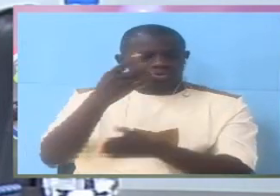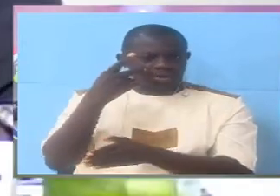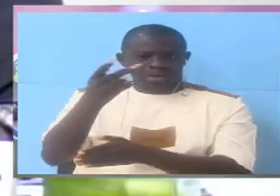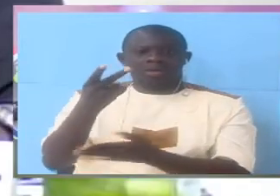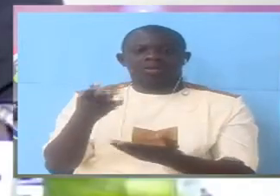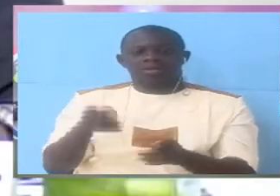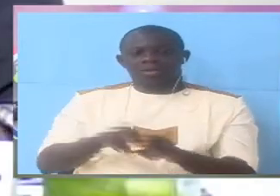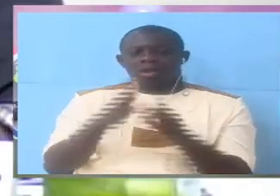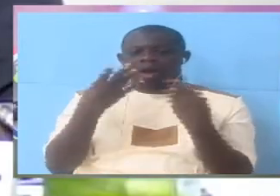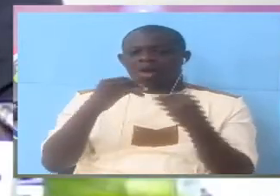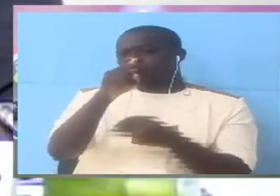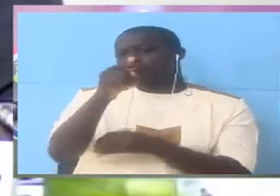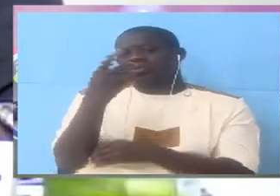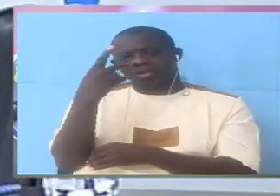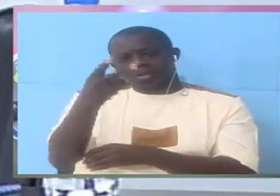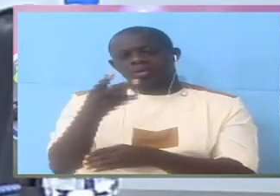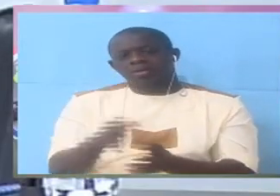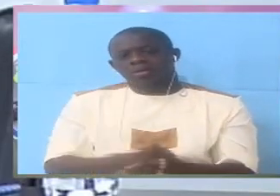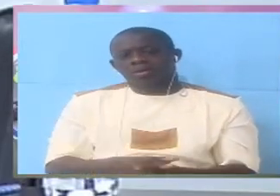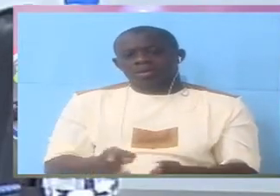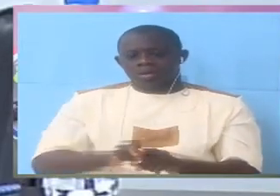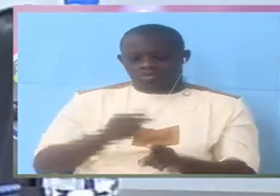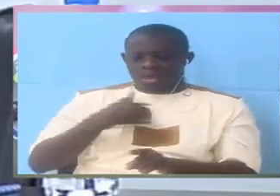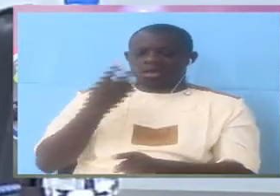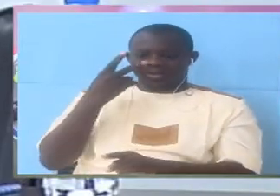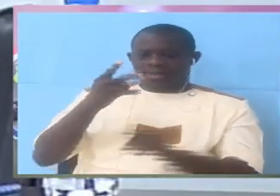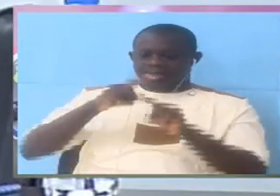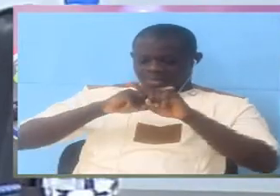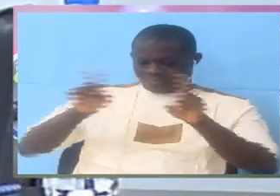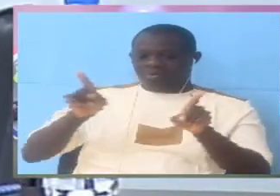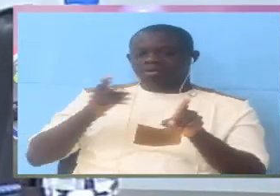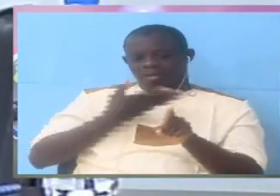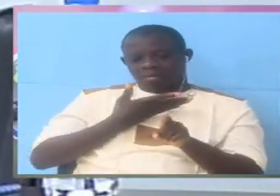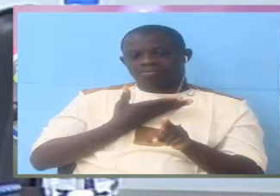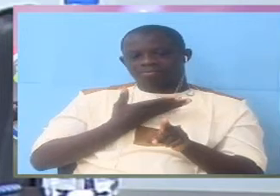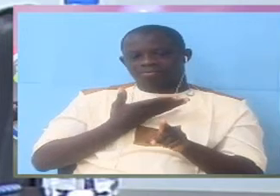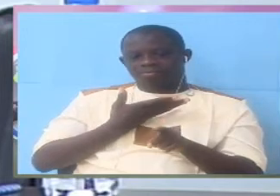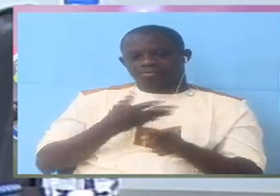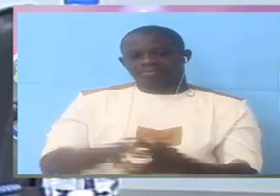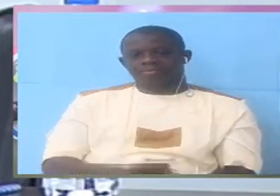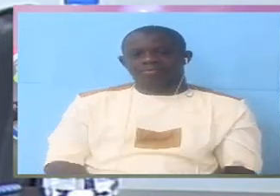How do you see it? Me, I see difference there.